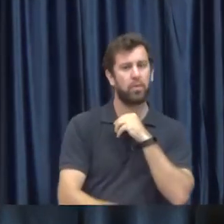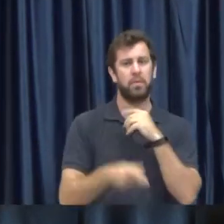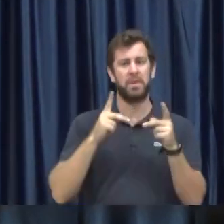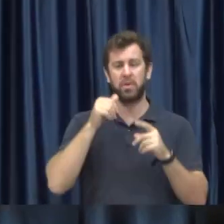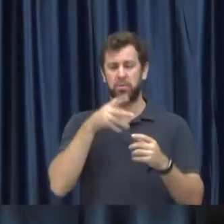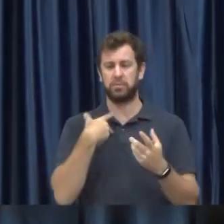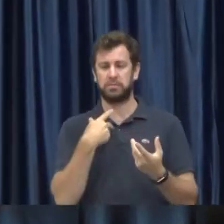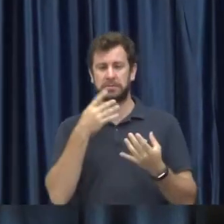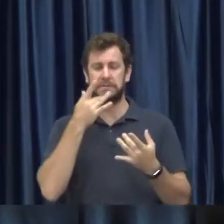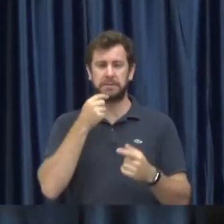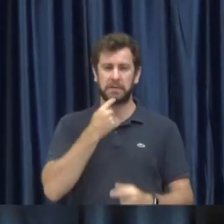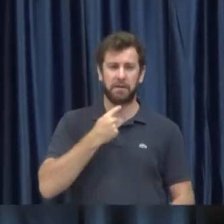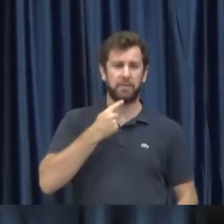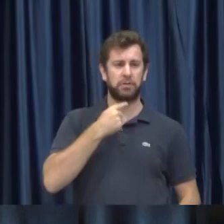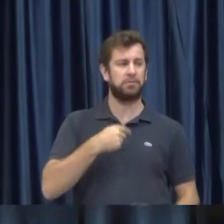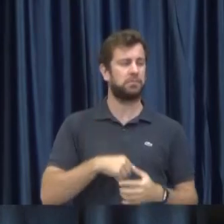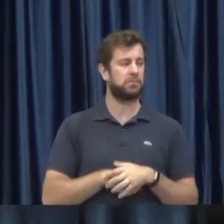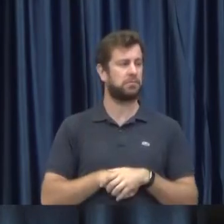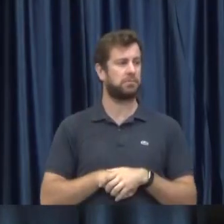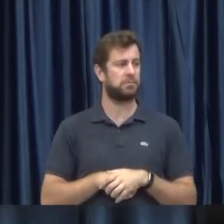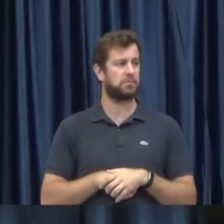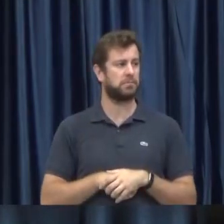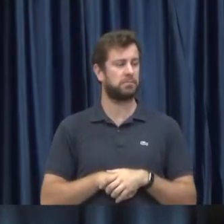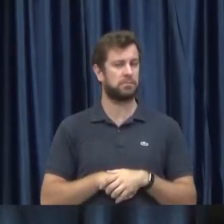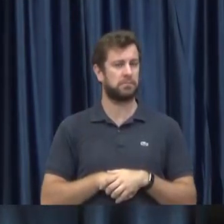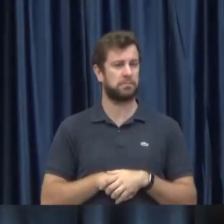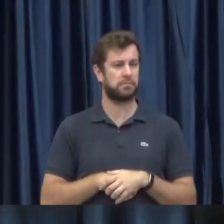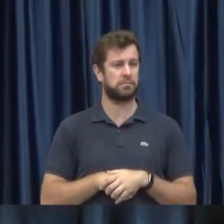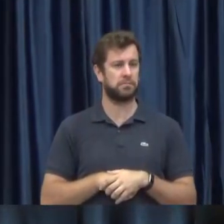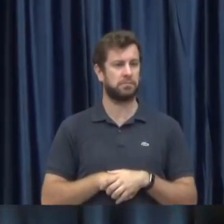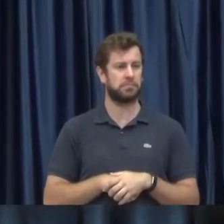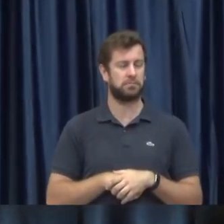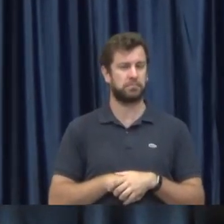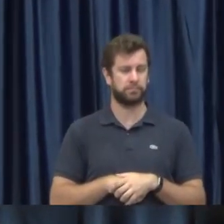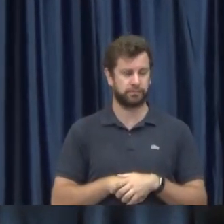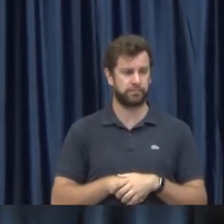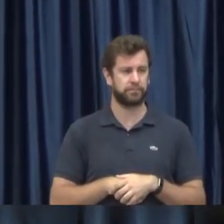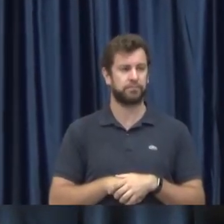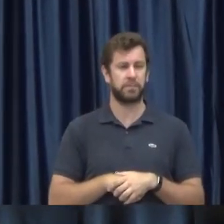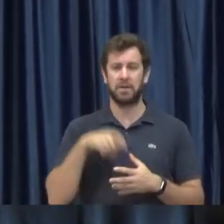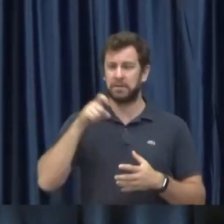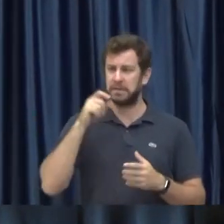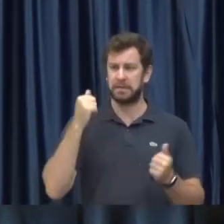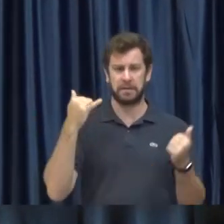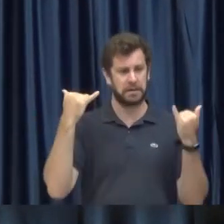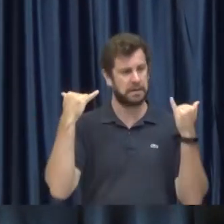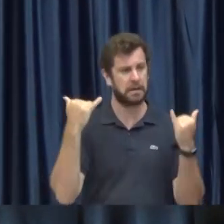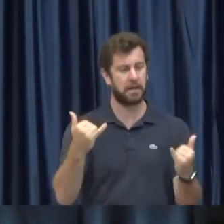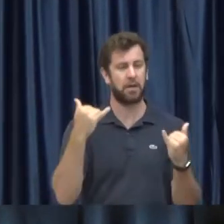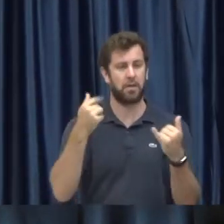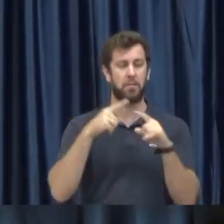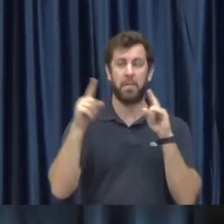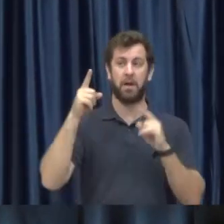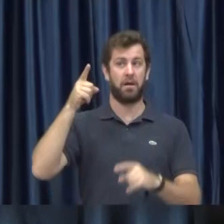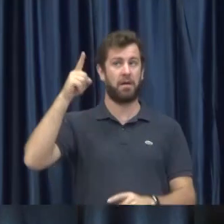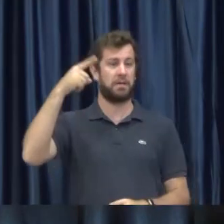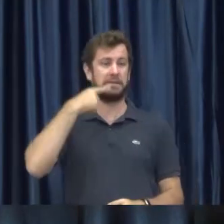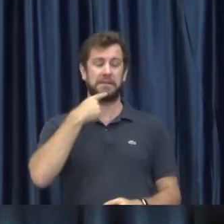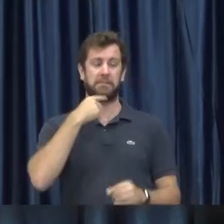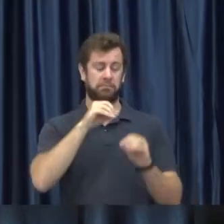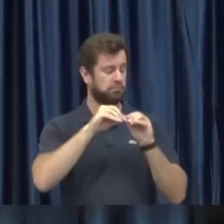the oppressed. And we need this at this point in time. But Allah subhanahu wa ta'ala has made it very